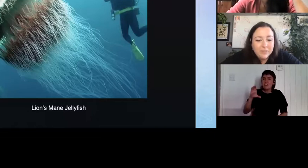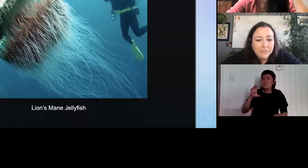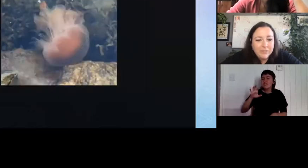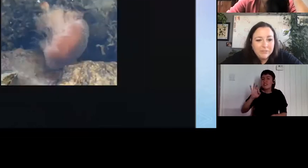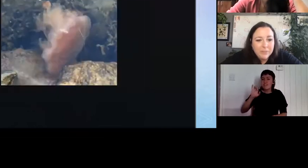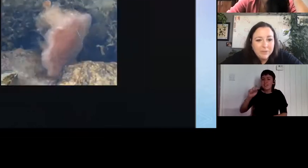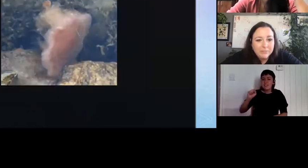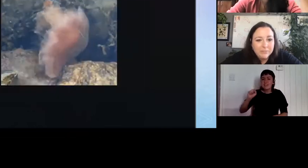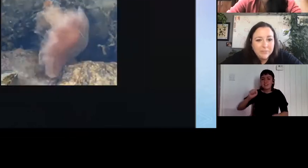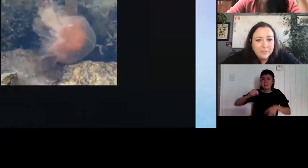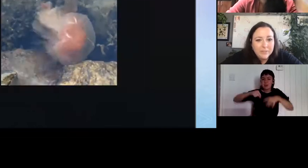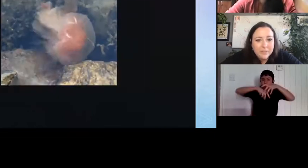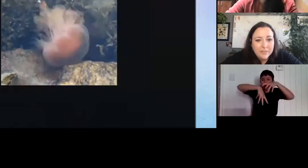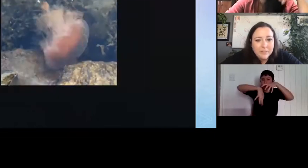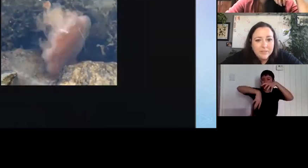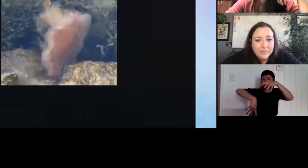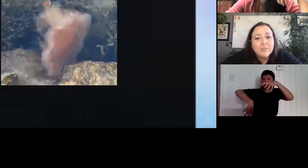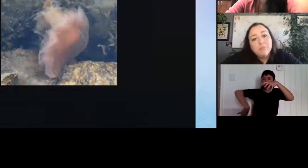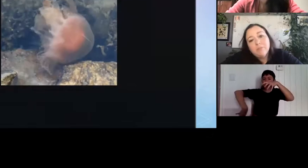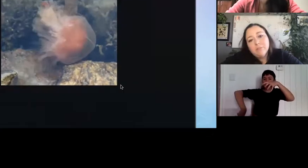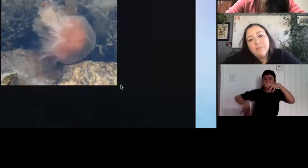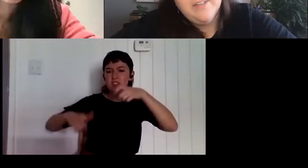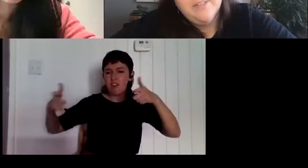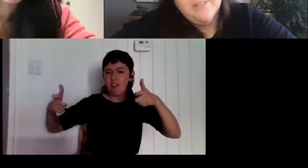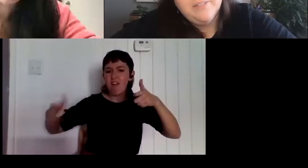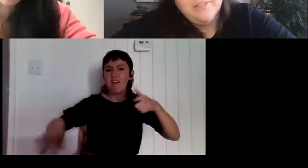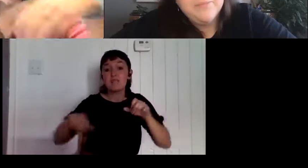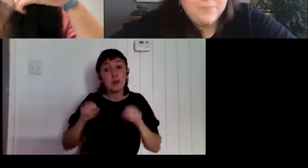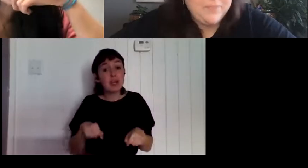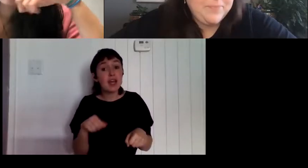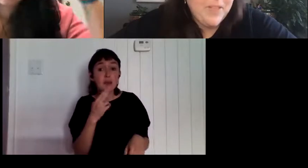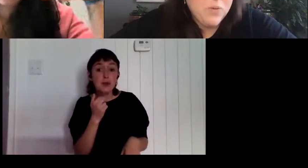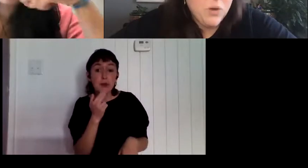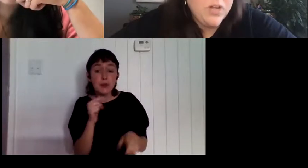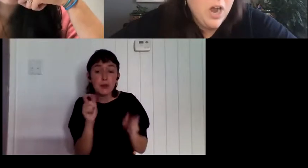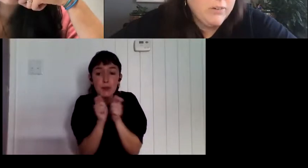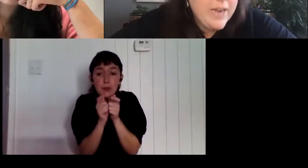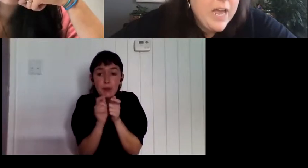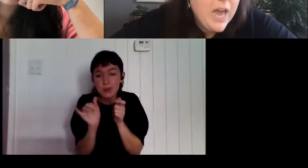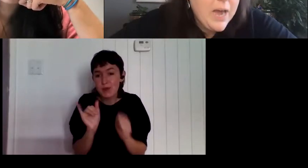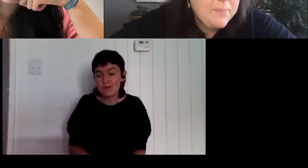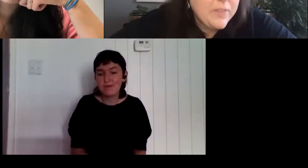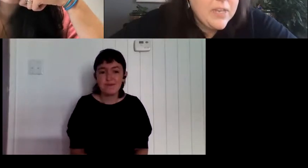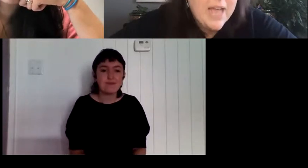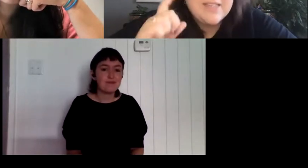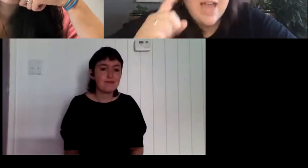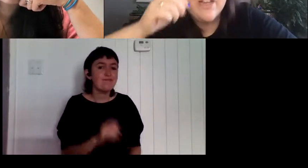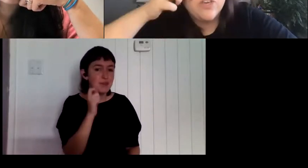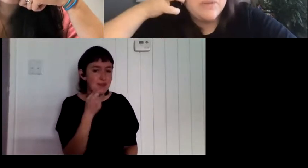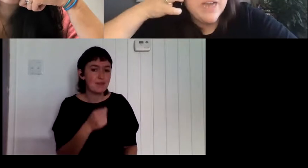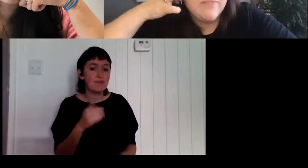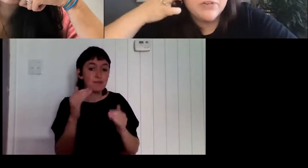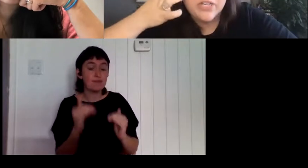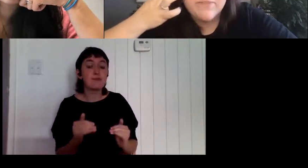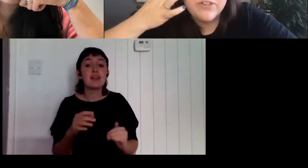Yeah, but it's very cute. It can also be very cute and tiny. So yes. Cool. All right. Um, next, can